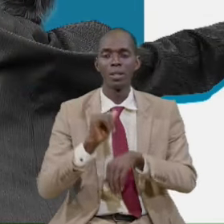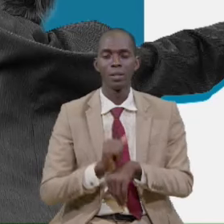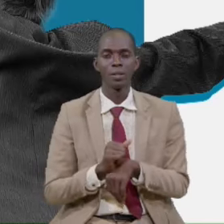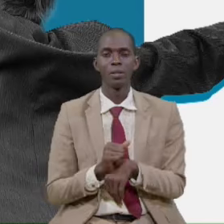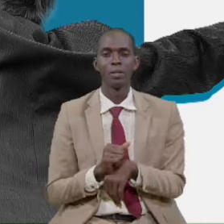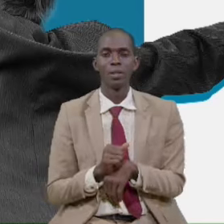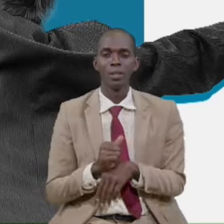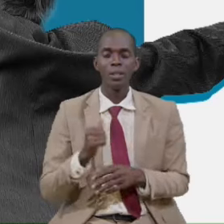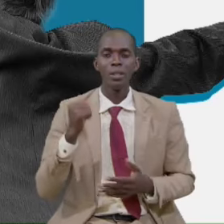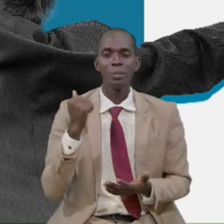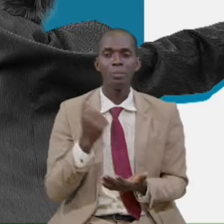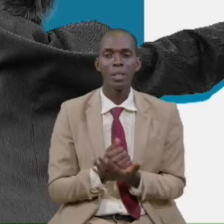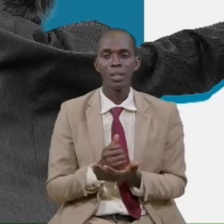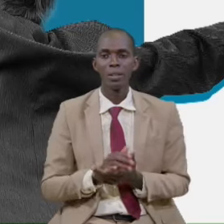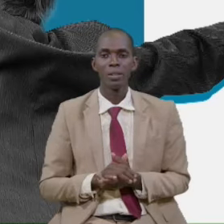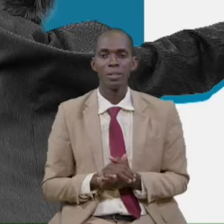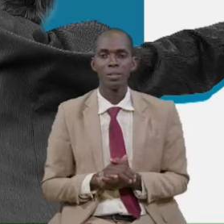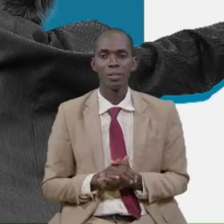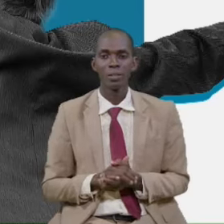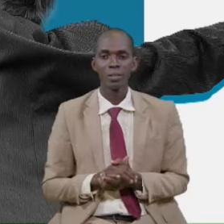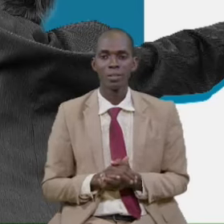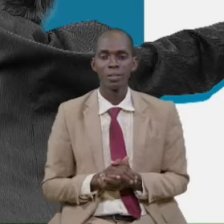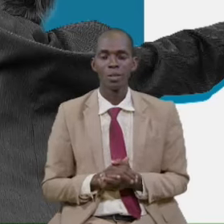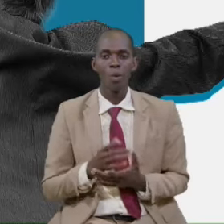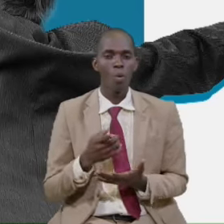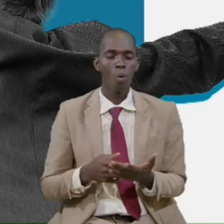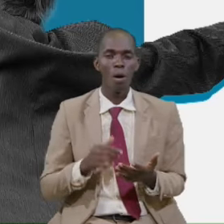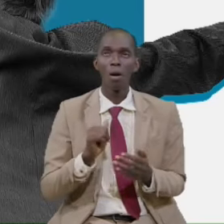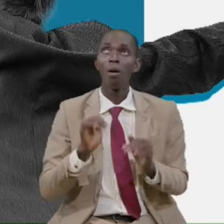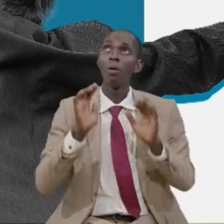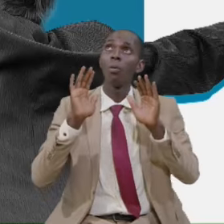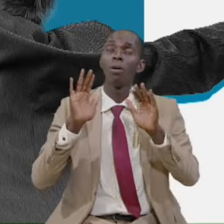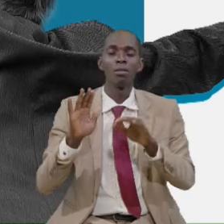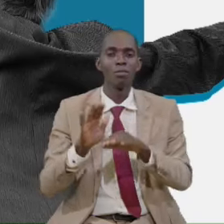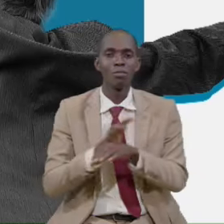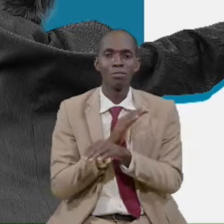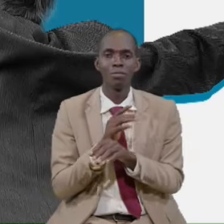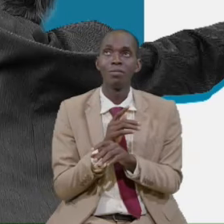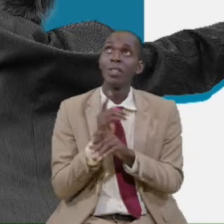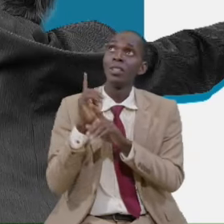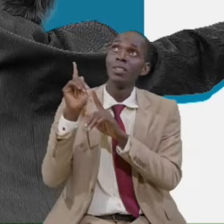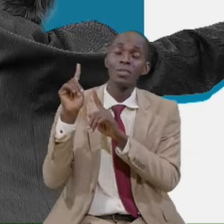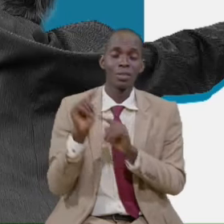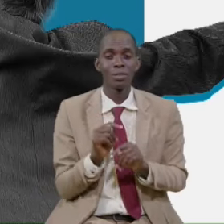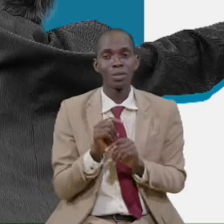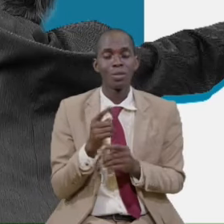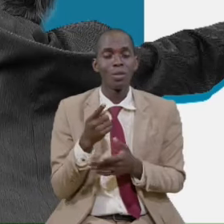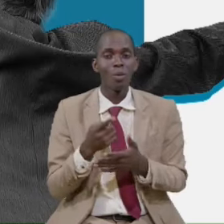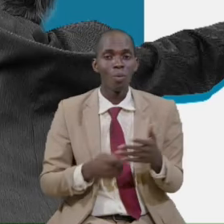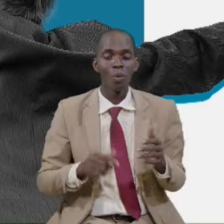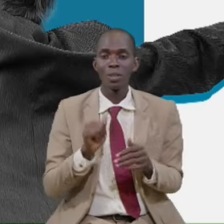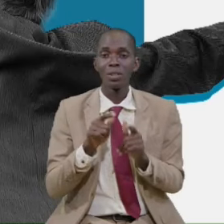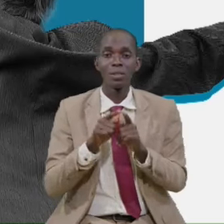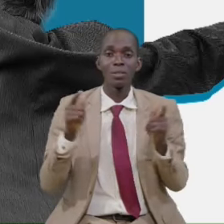Amen. What a wonderful transfer. What a great transaction.